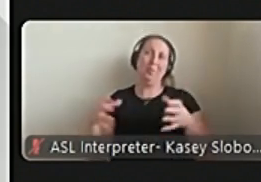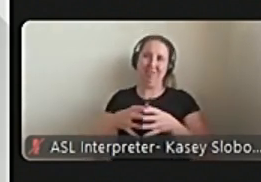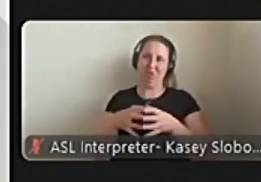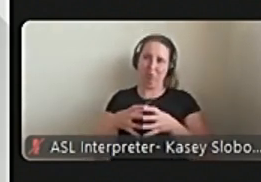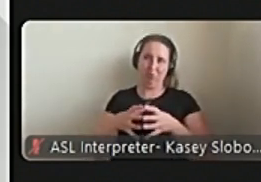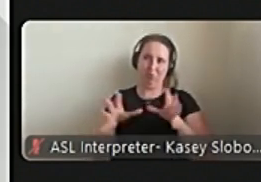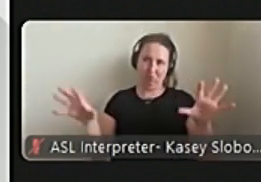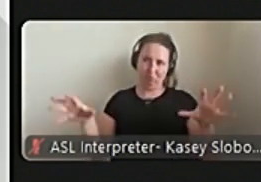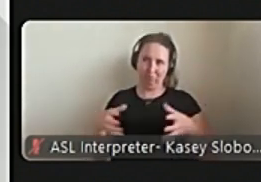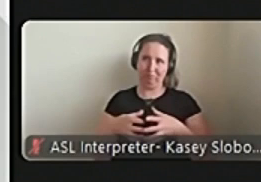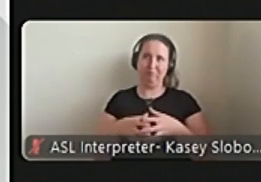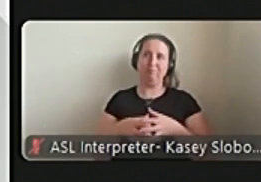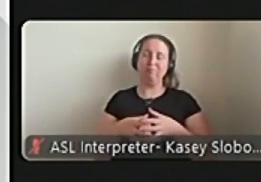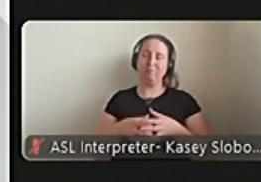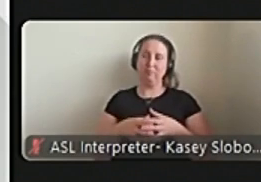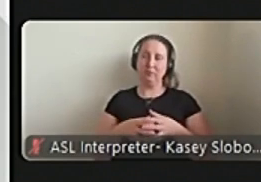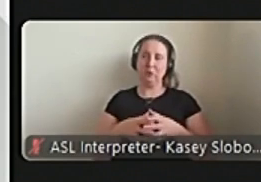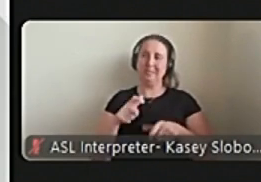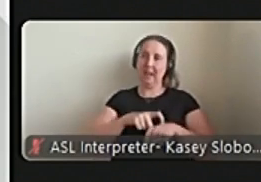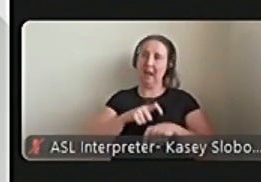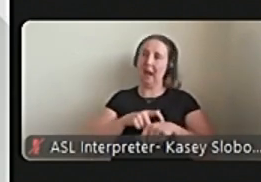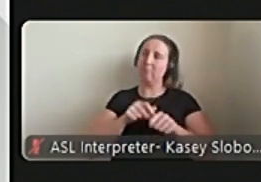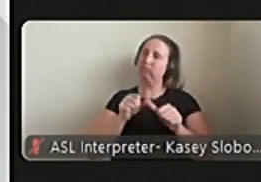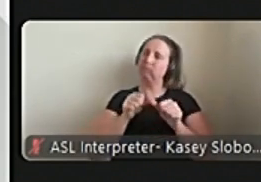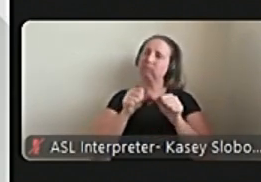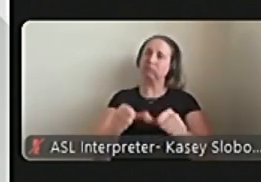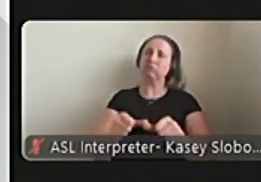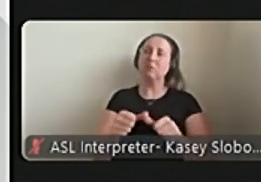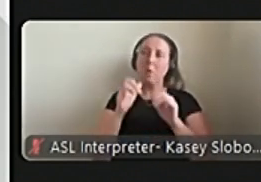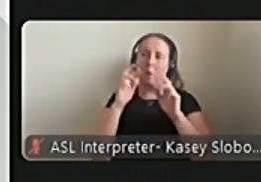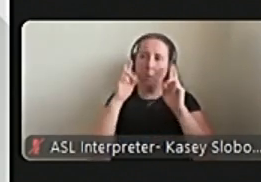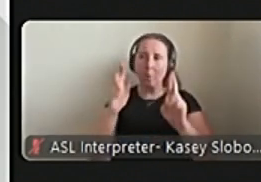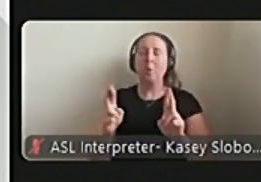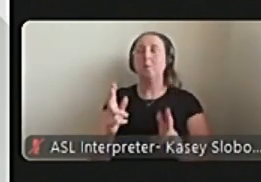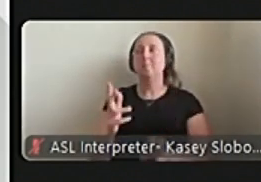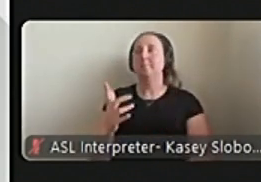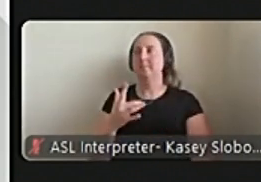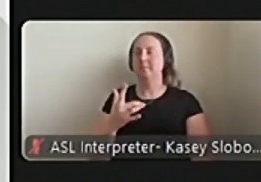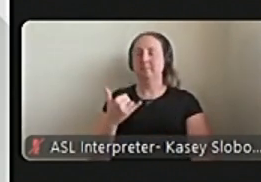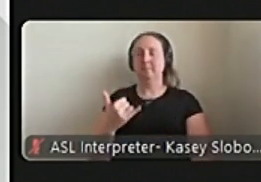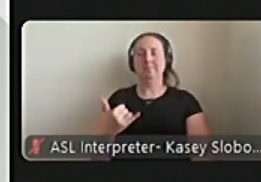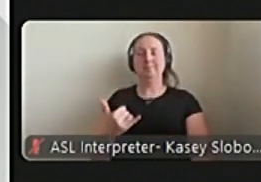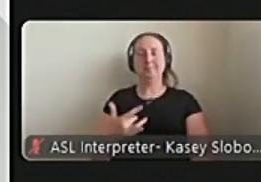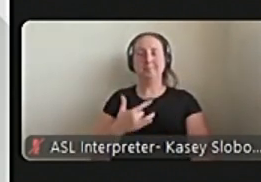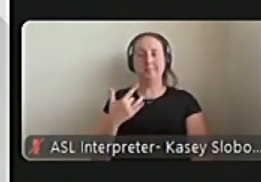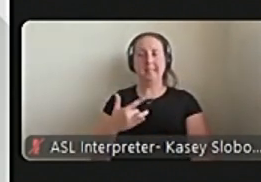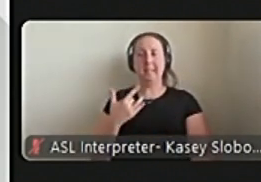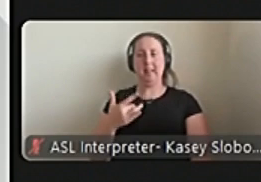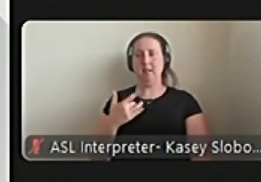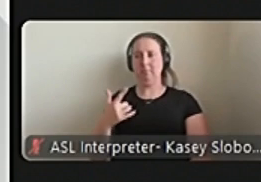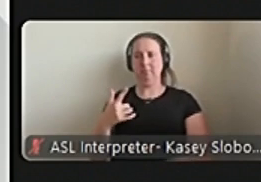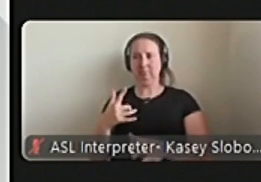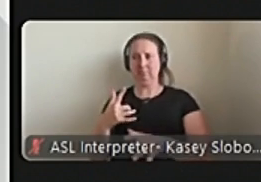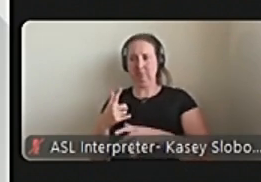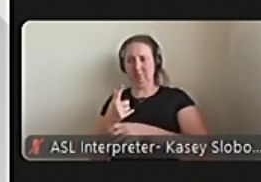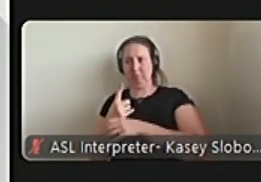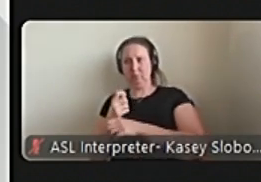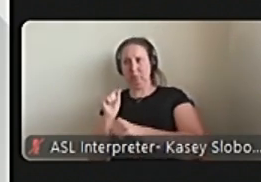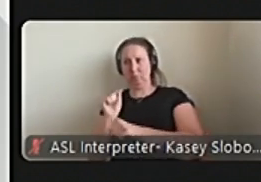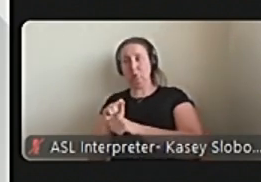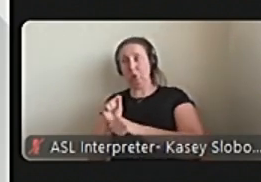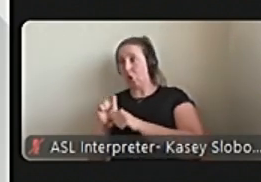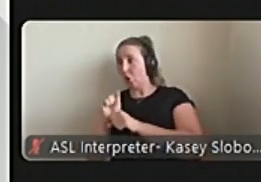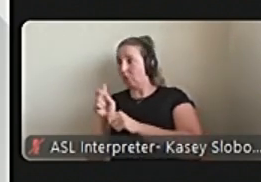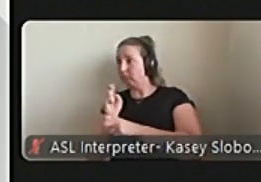know, as time continues, right now it sort of feels to me as if we're all kind of working in silos, we're all doing great work.